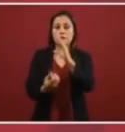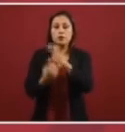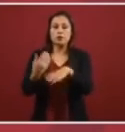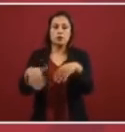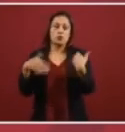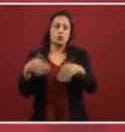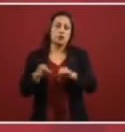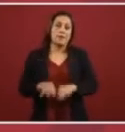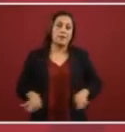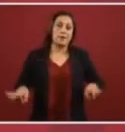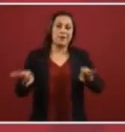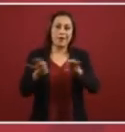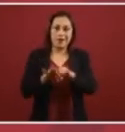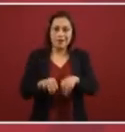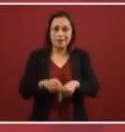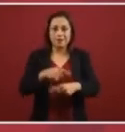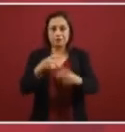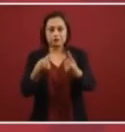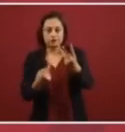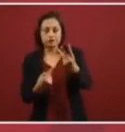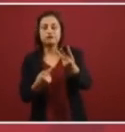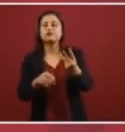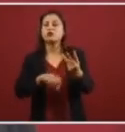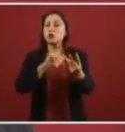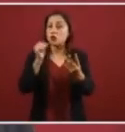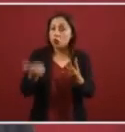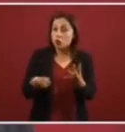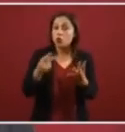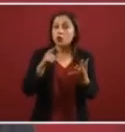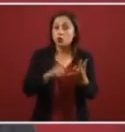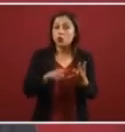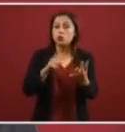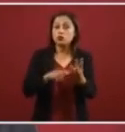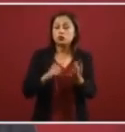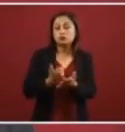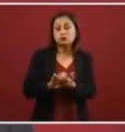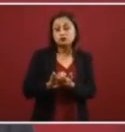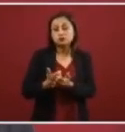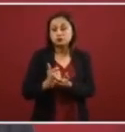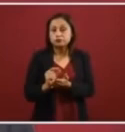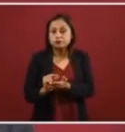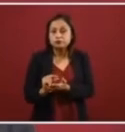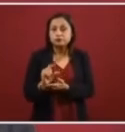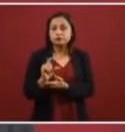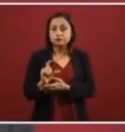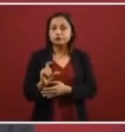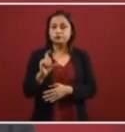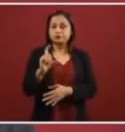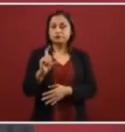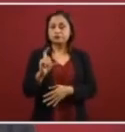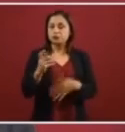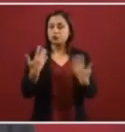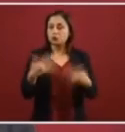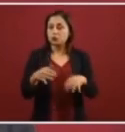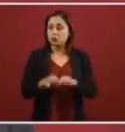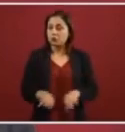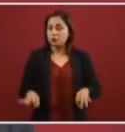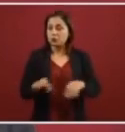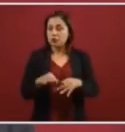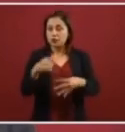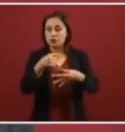que tiene the importance of que esté aumentando el salario that salaries are going up